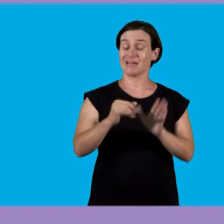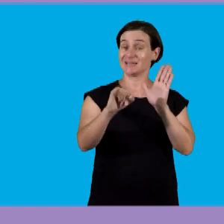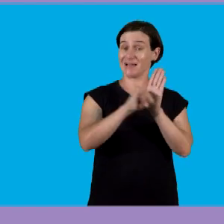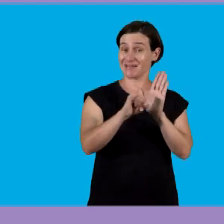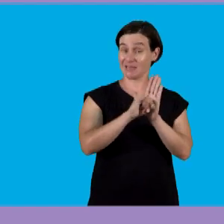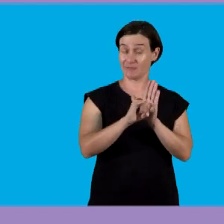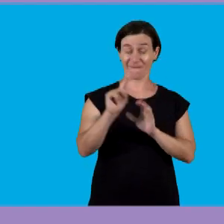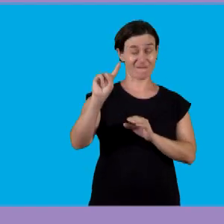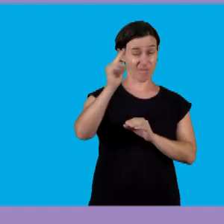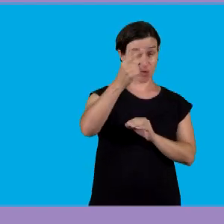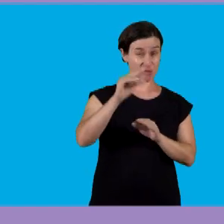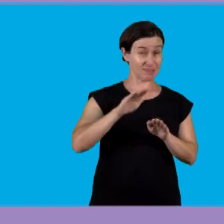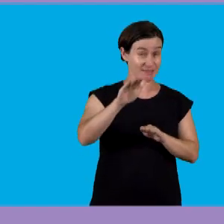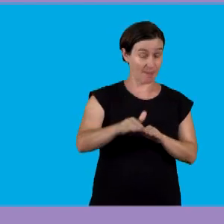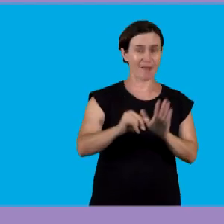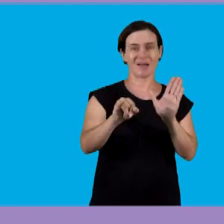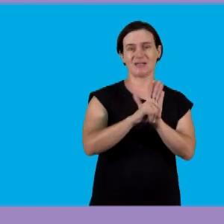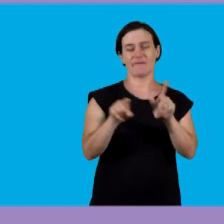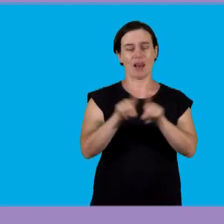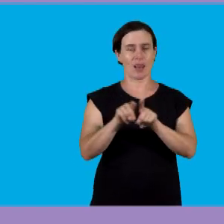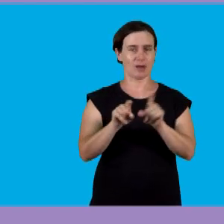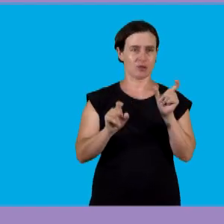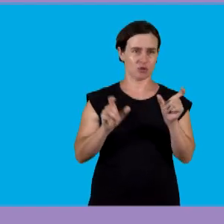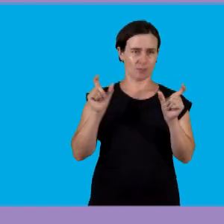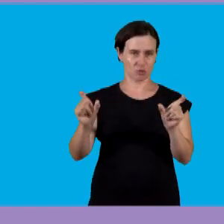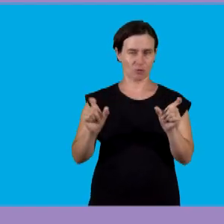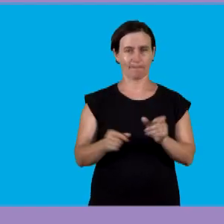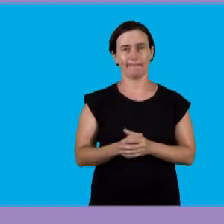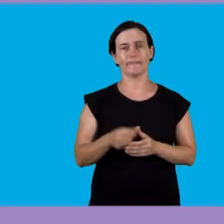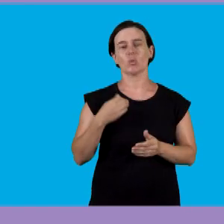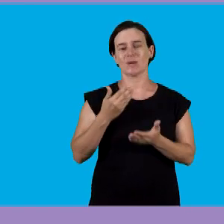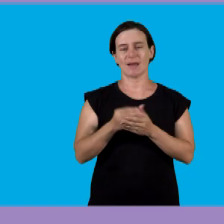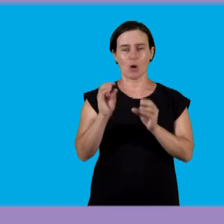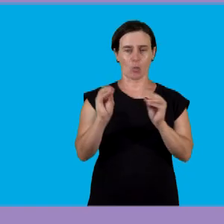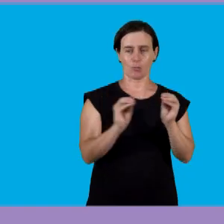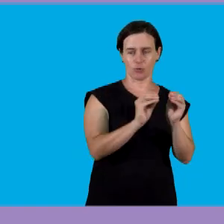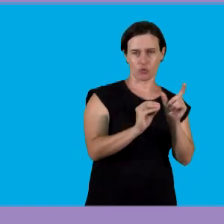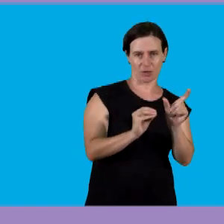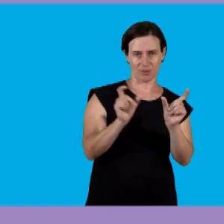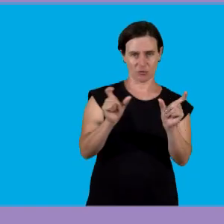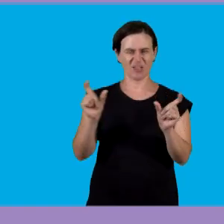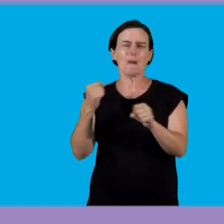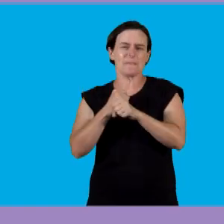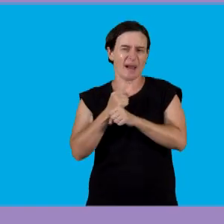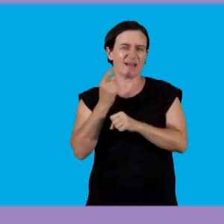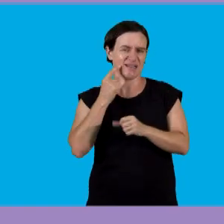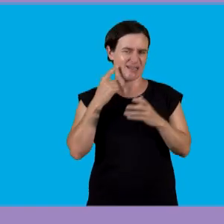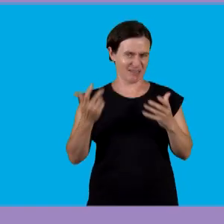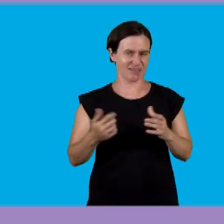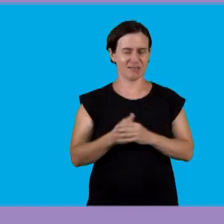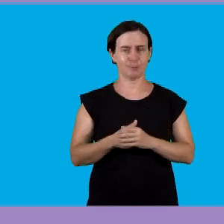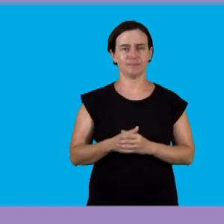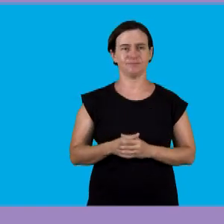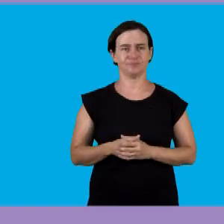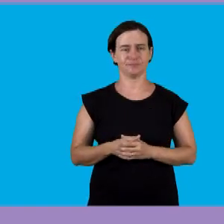to identify the like terms. Well, we can put the like terms together and maybe that will make it easier for